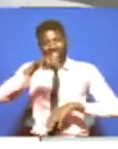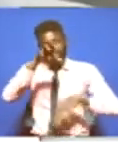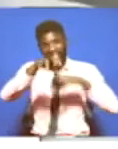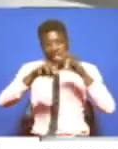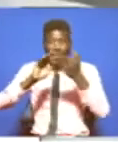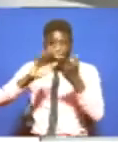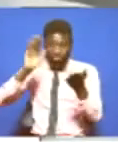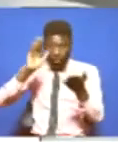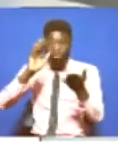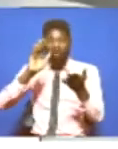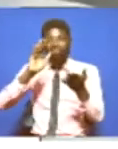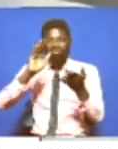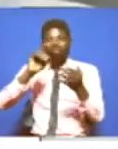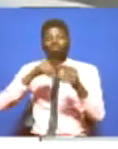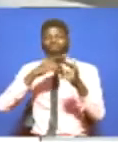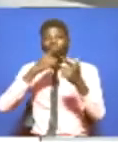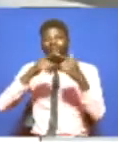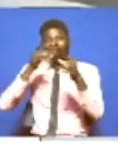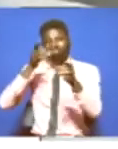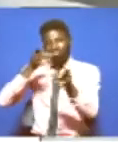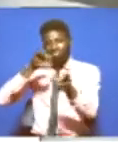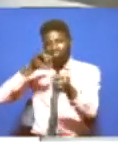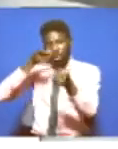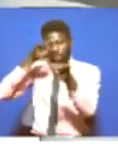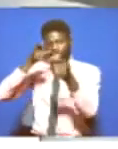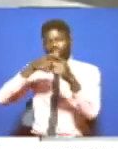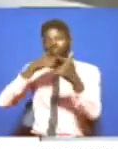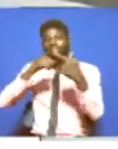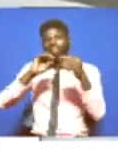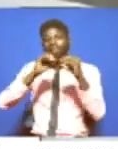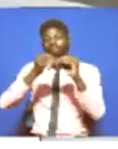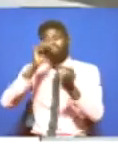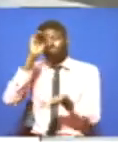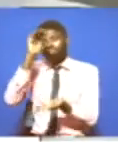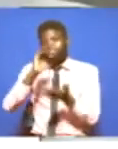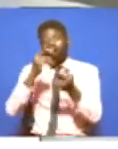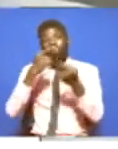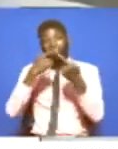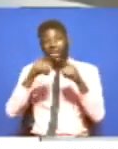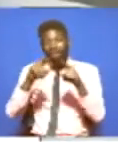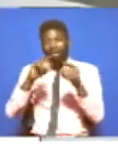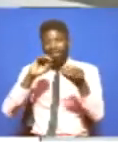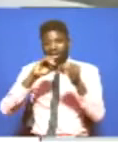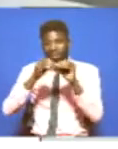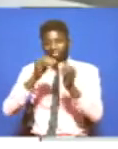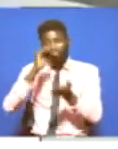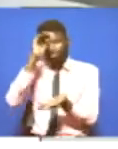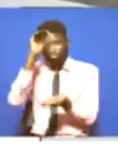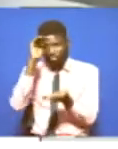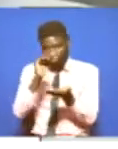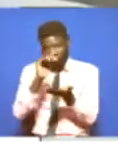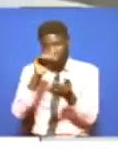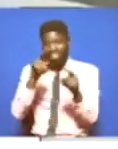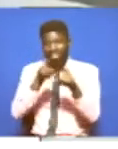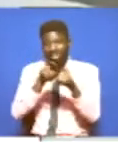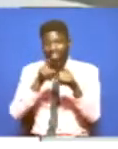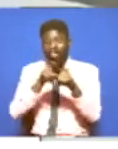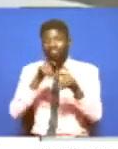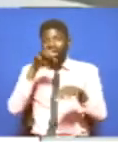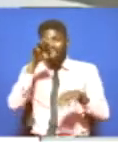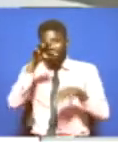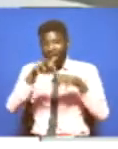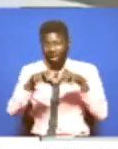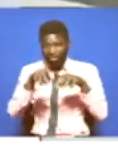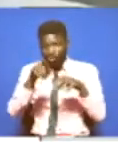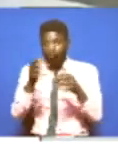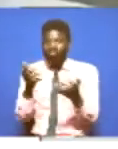the numbers. But you don't just reduce. You actually reduce those numbers, have the animal and its items, and sell